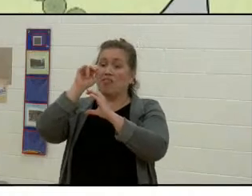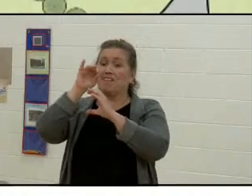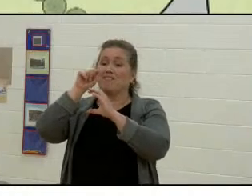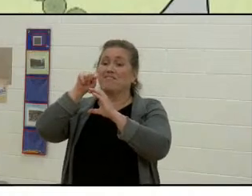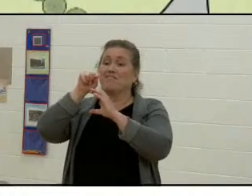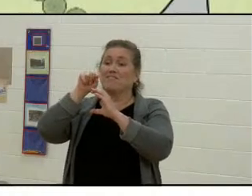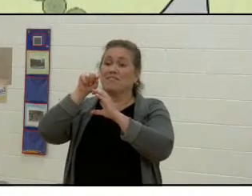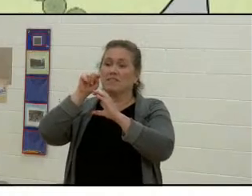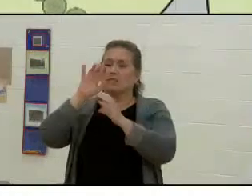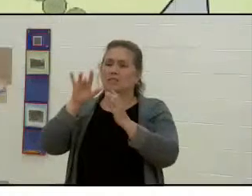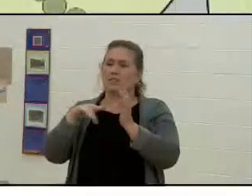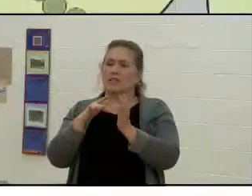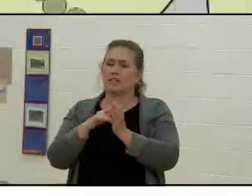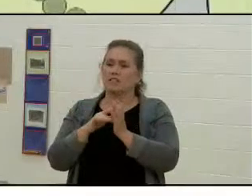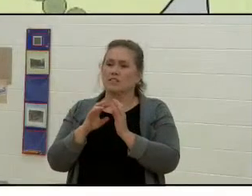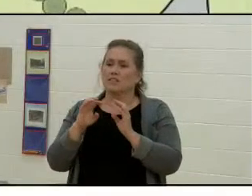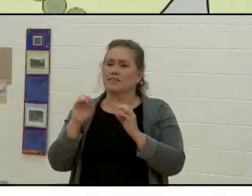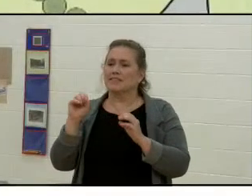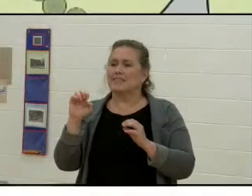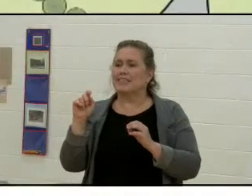kind of circular